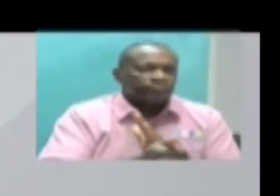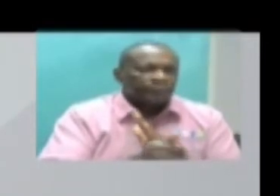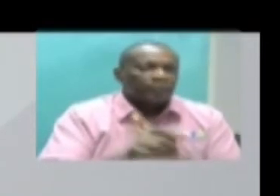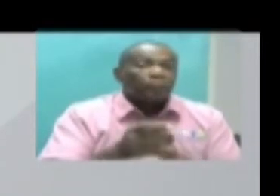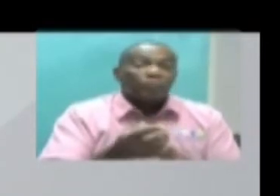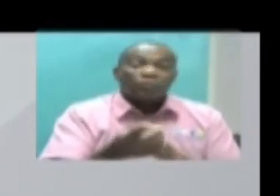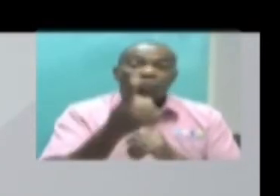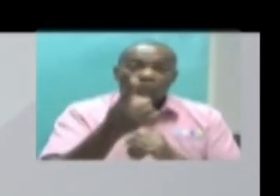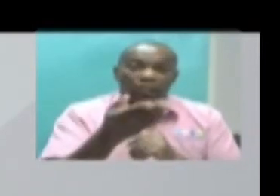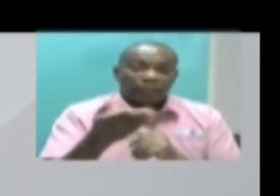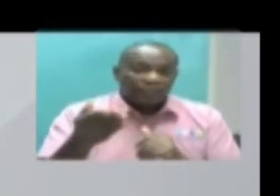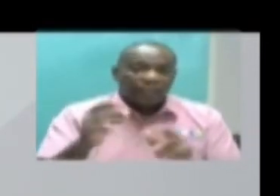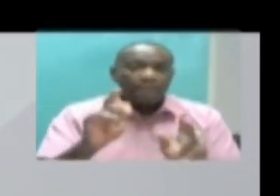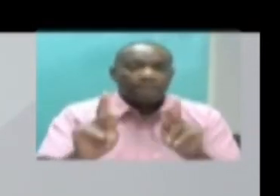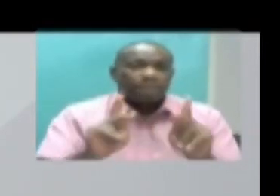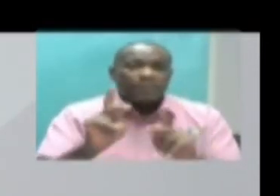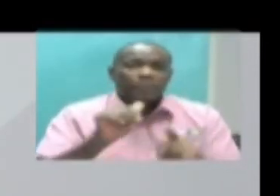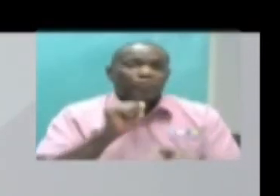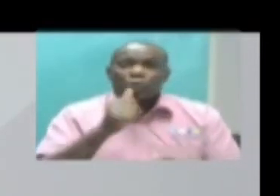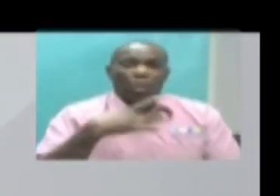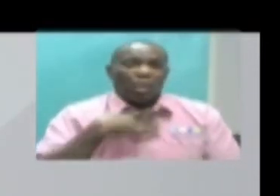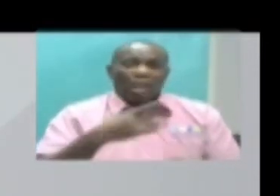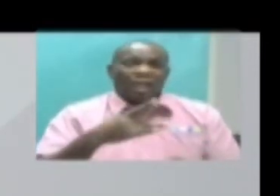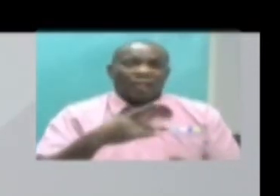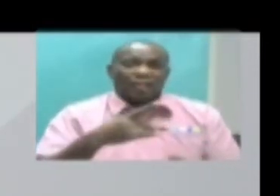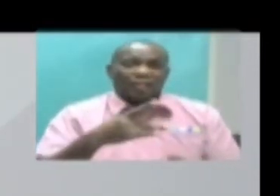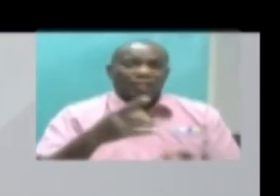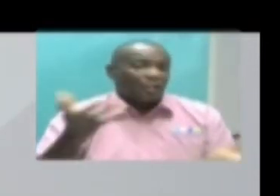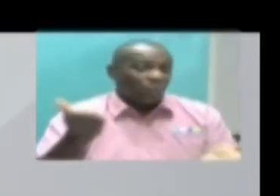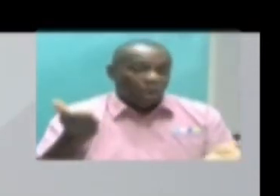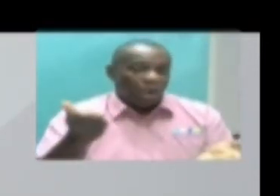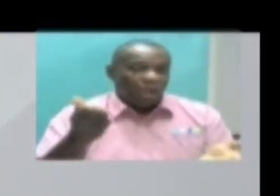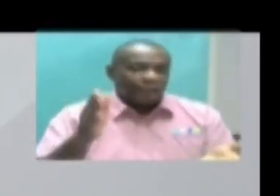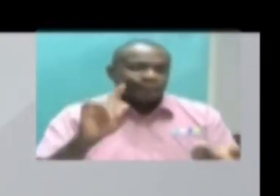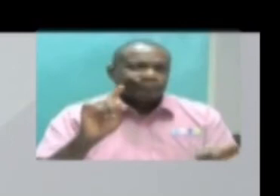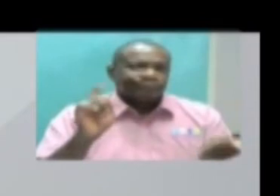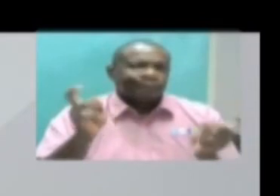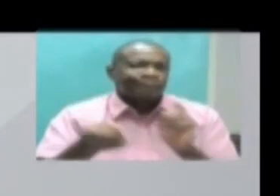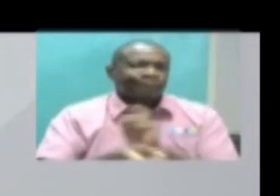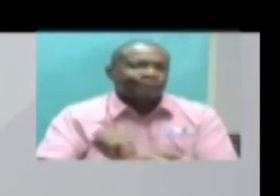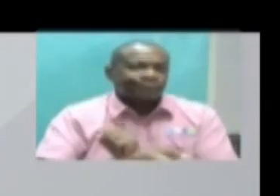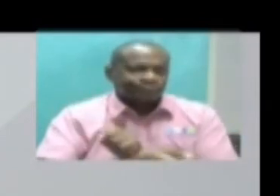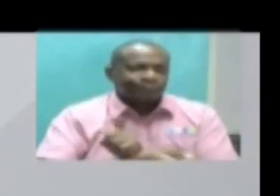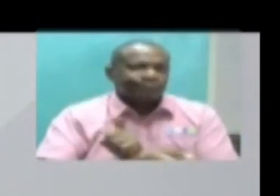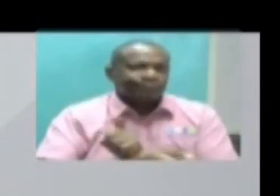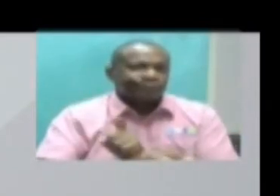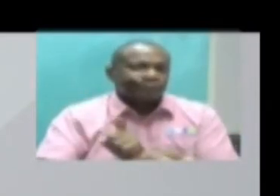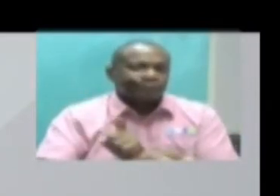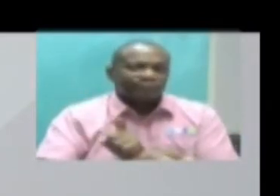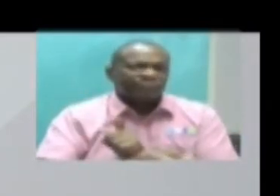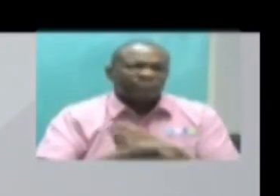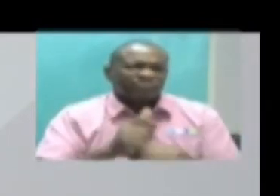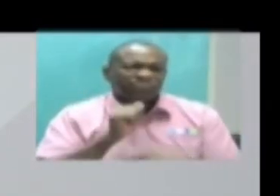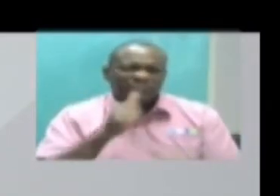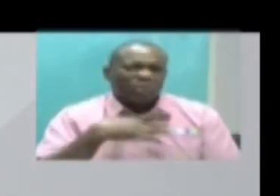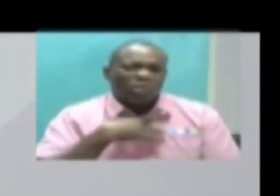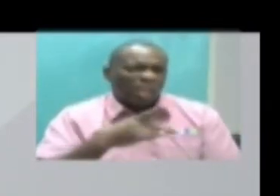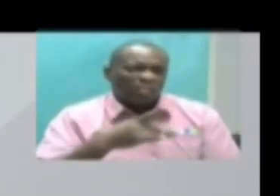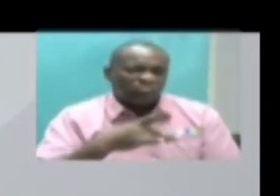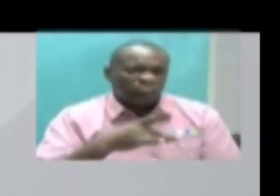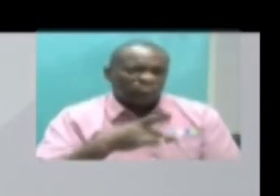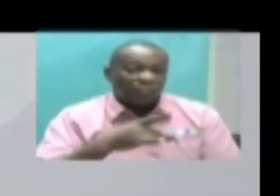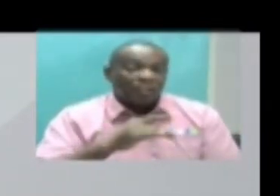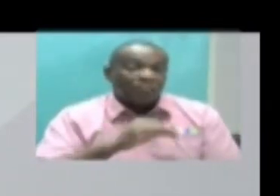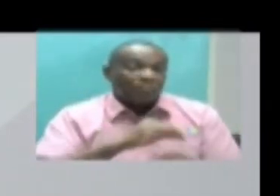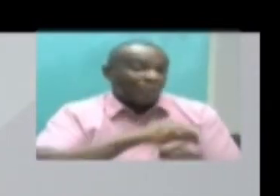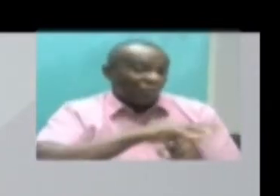humans don't like, it's change. Amen. Don't like it. COVID has pushed us in a